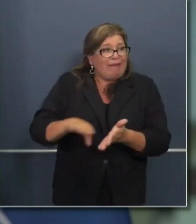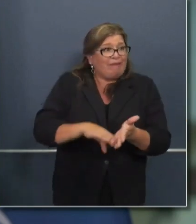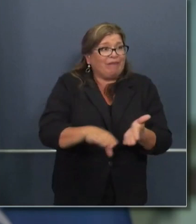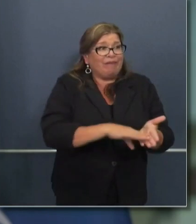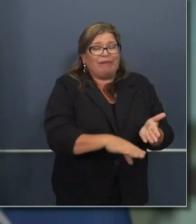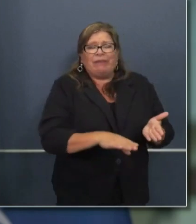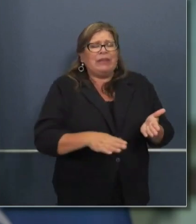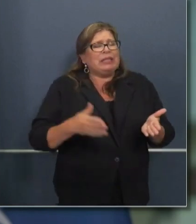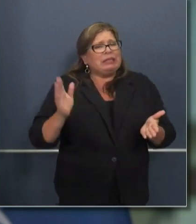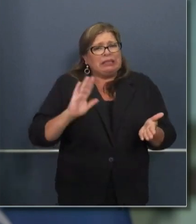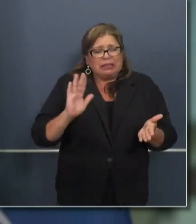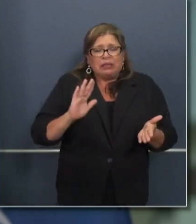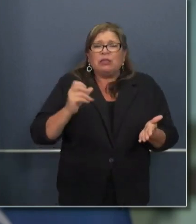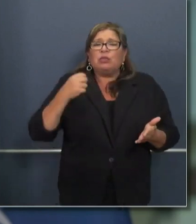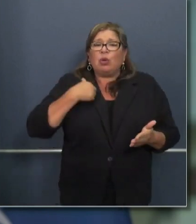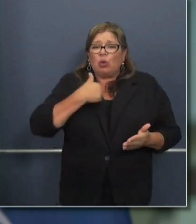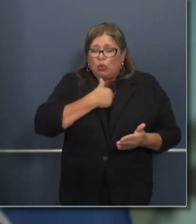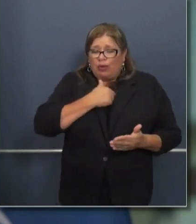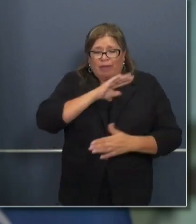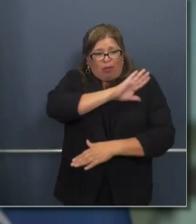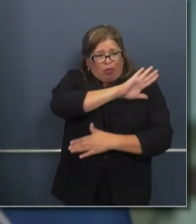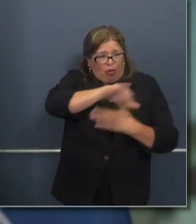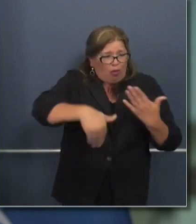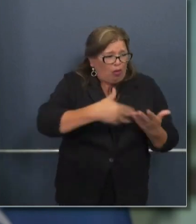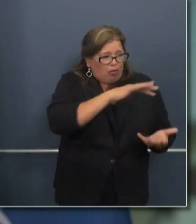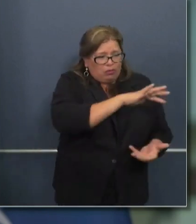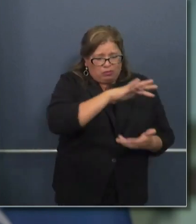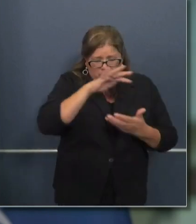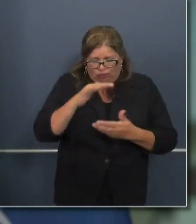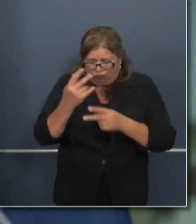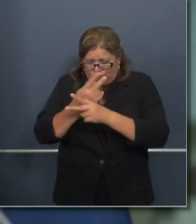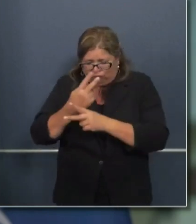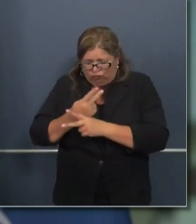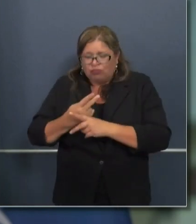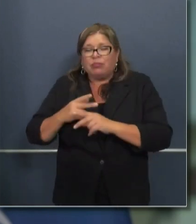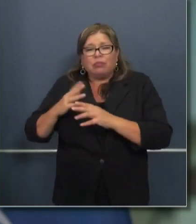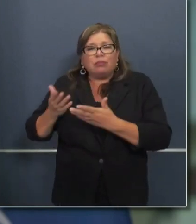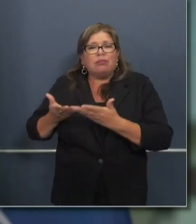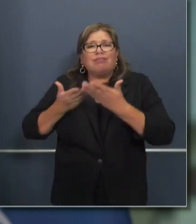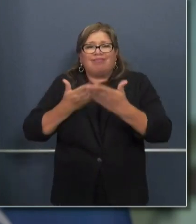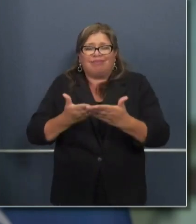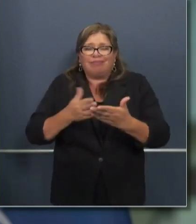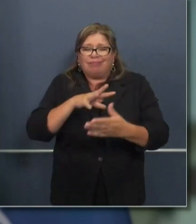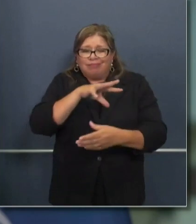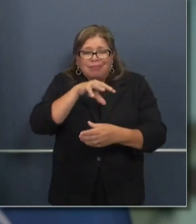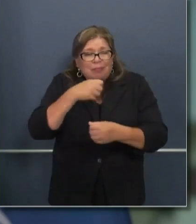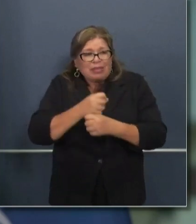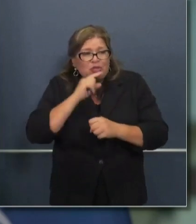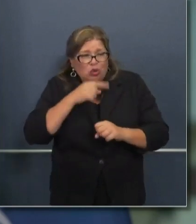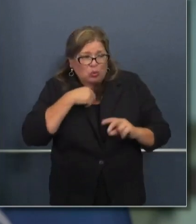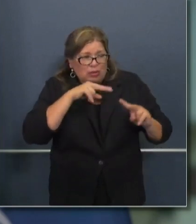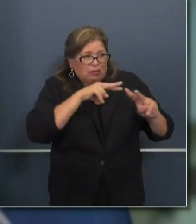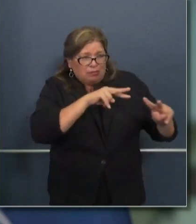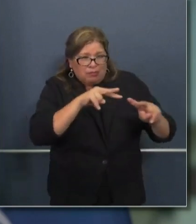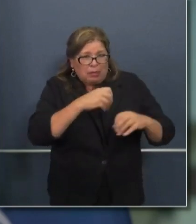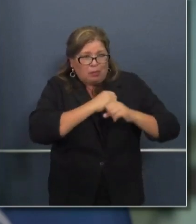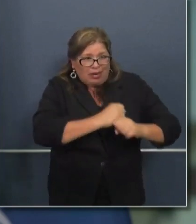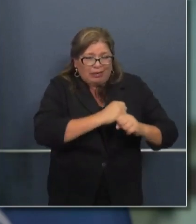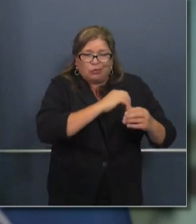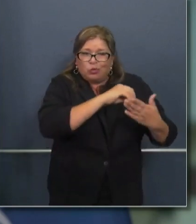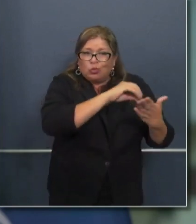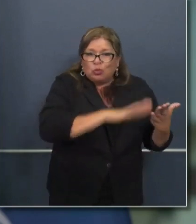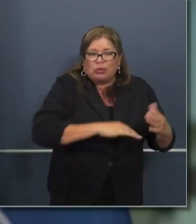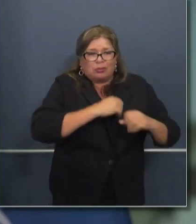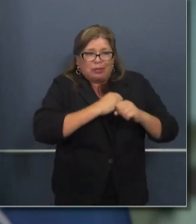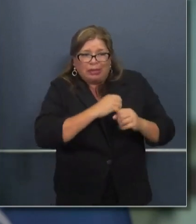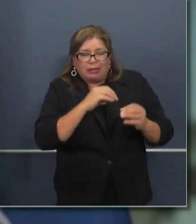is part of this budget bill that I look forward to signing based upon the agreement from last night. So